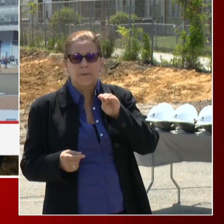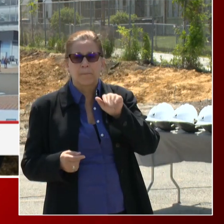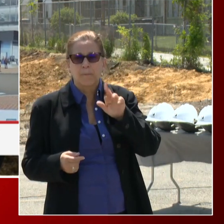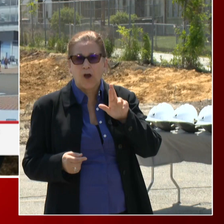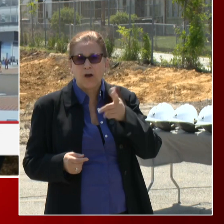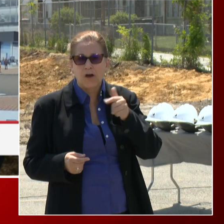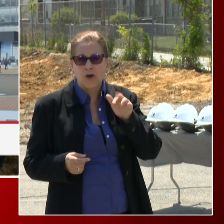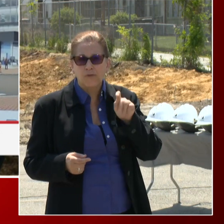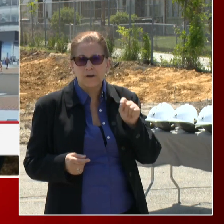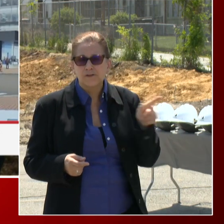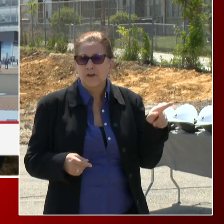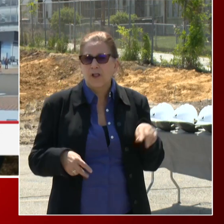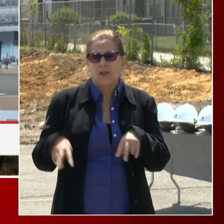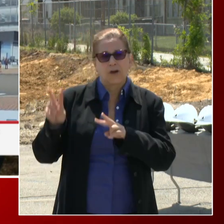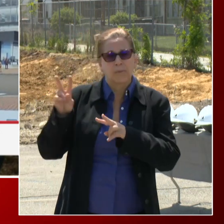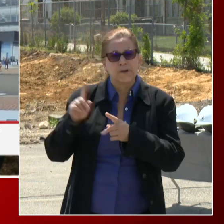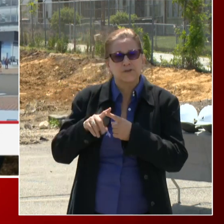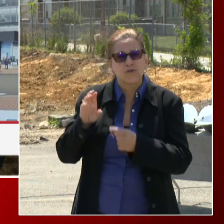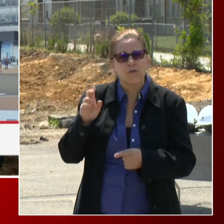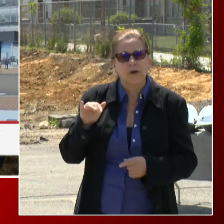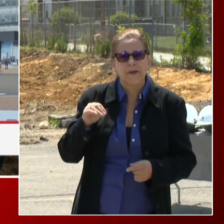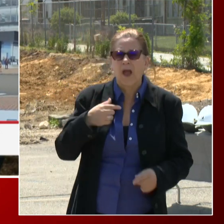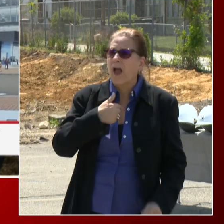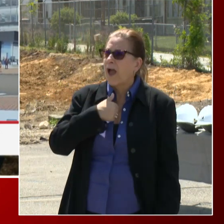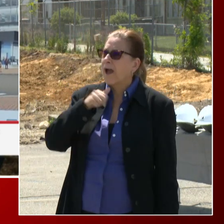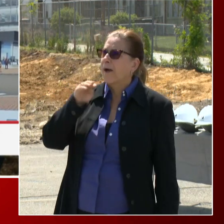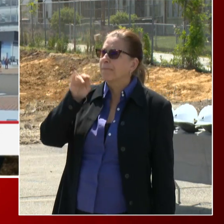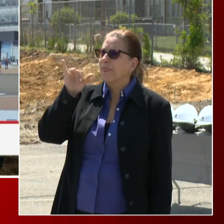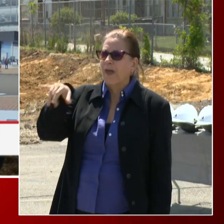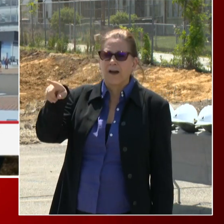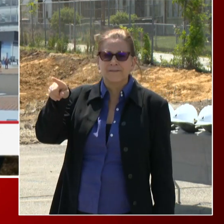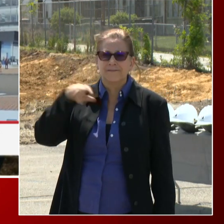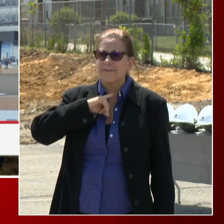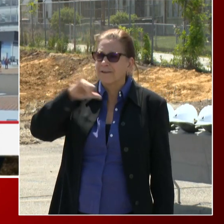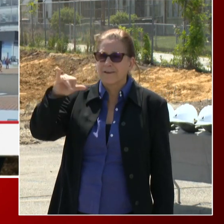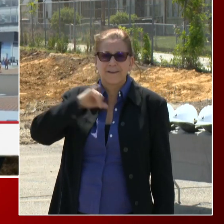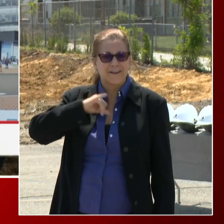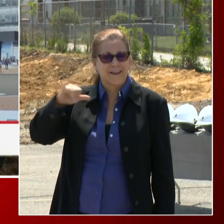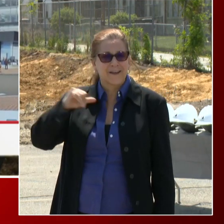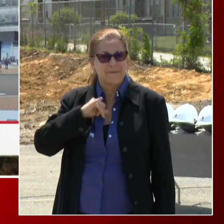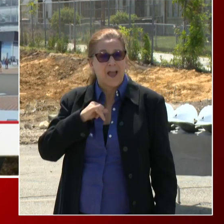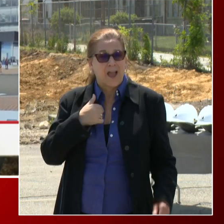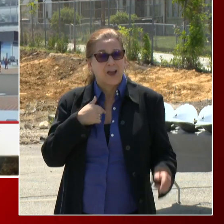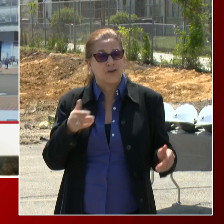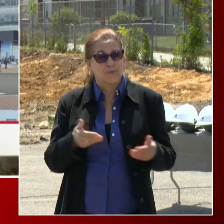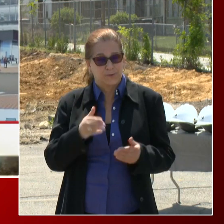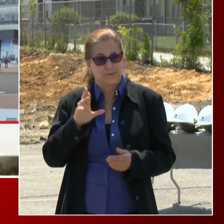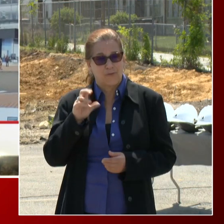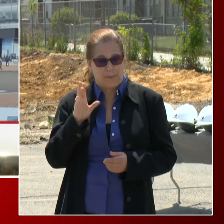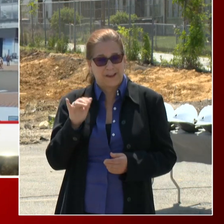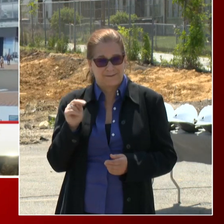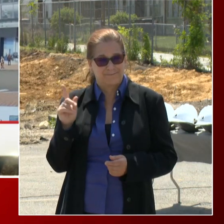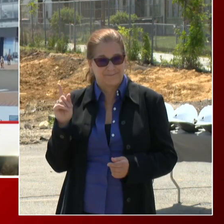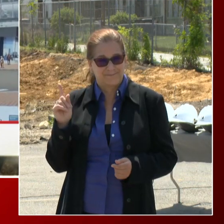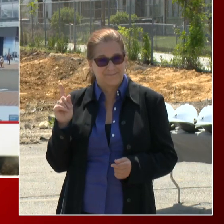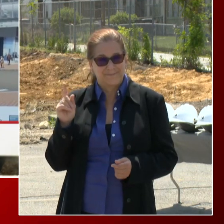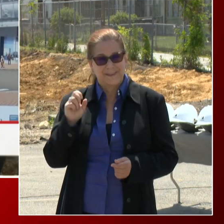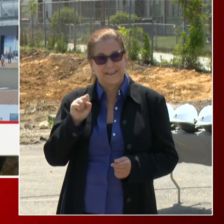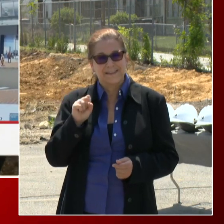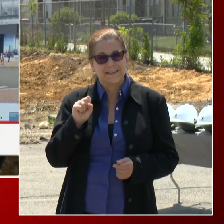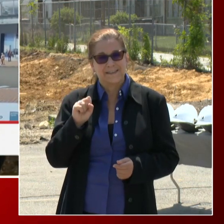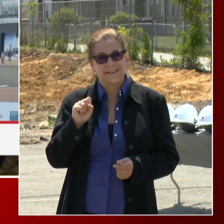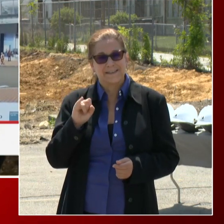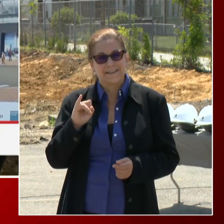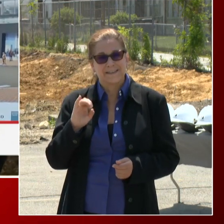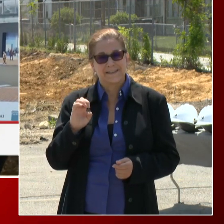I can be that, I can do that. So with that, I introduce Robin McBride-Ziegler, who without her